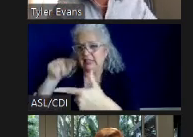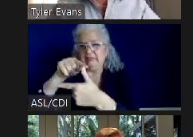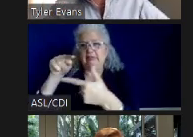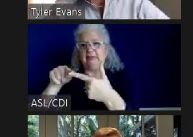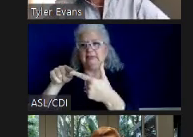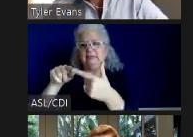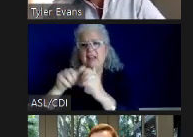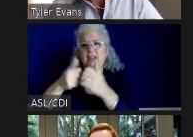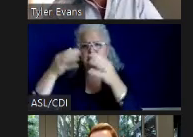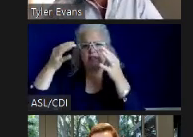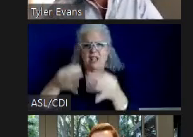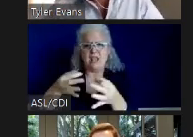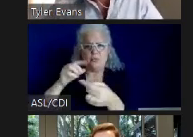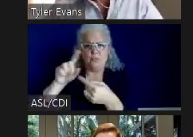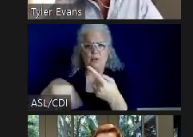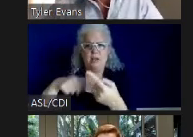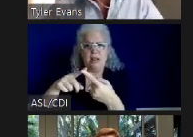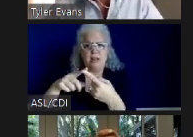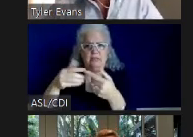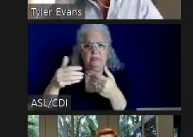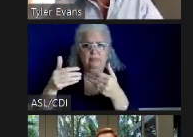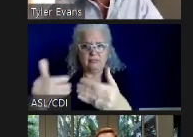of the other groups. So that would be next.